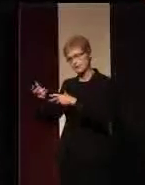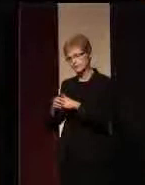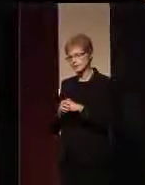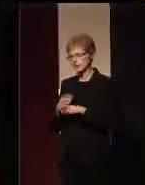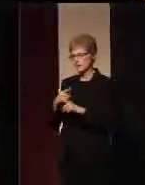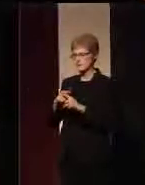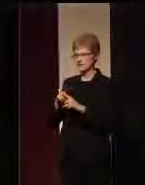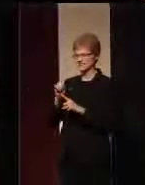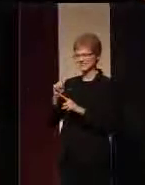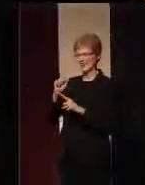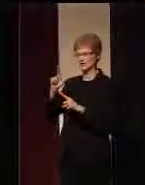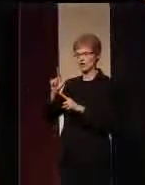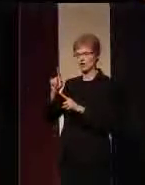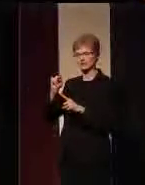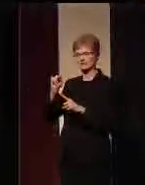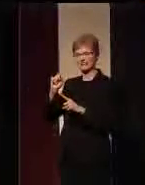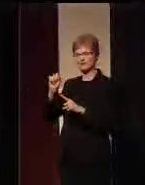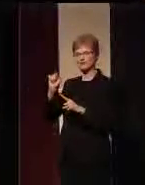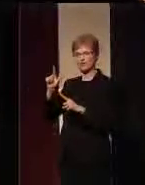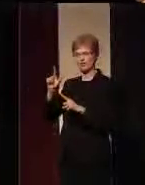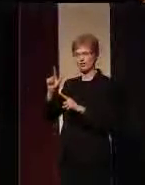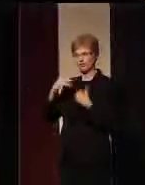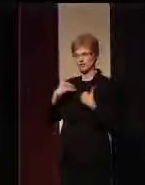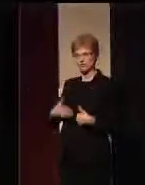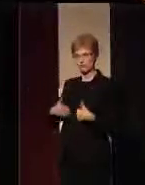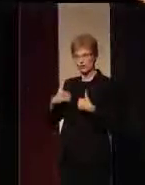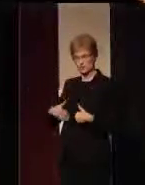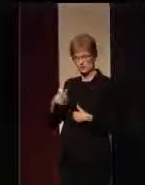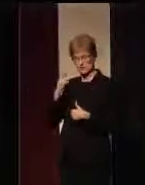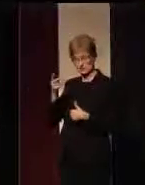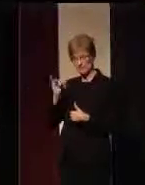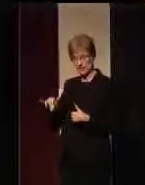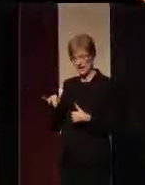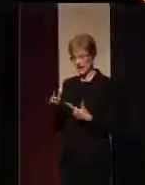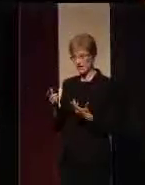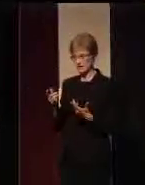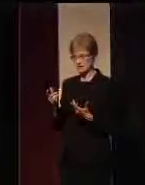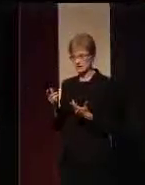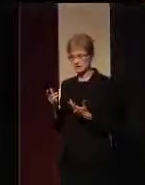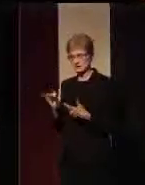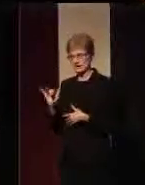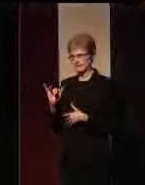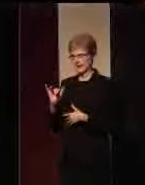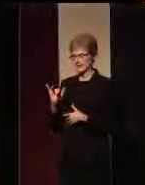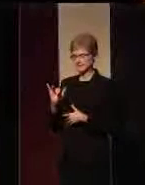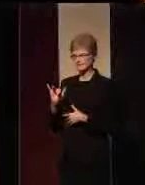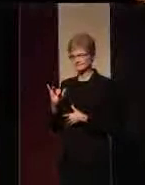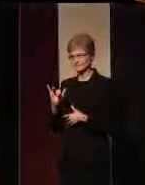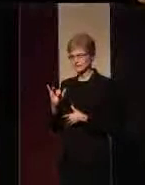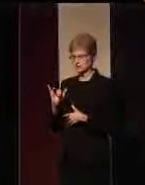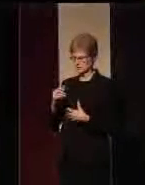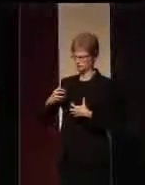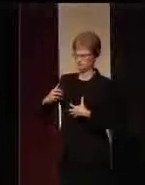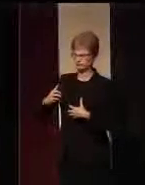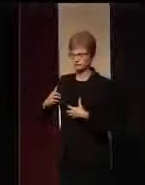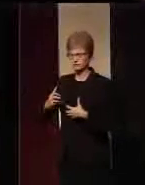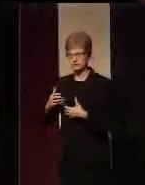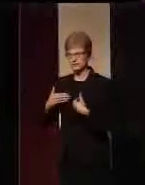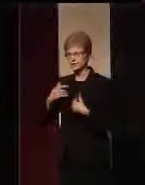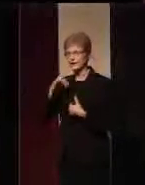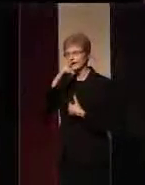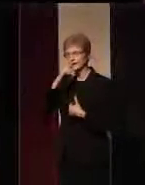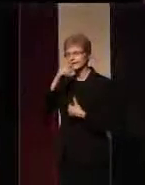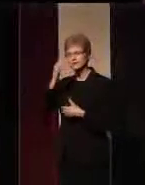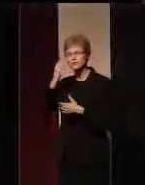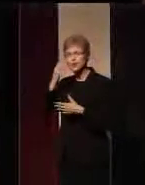tactical uniforms. Have you guys seen those uniforms among some of the departments? They look like Tackleberry from the police academy. Some of you young kids, it's probably in your